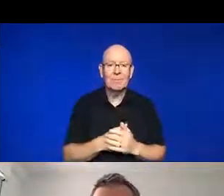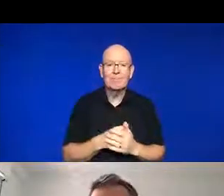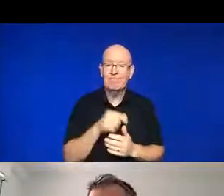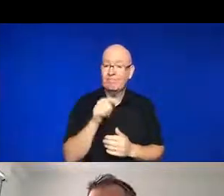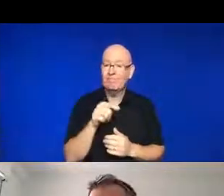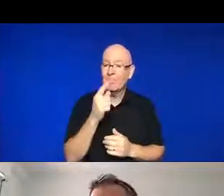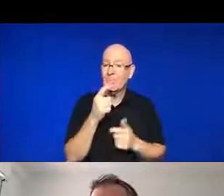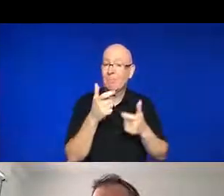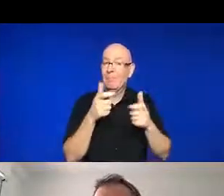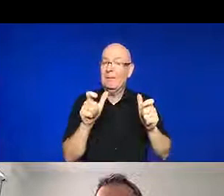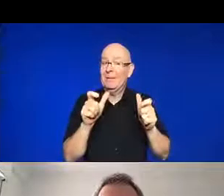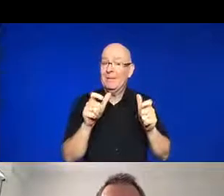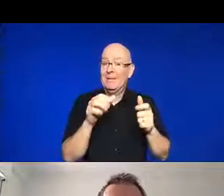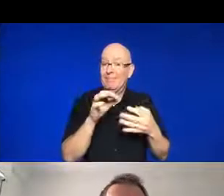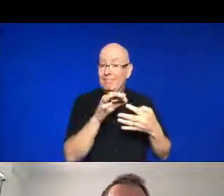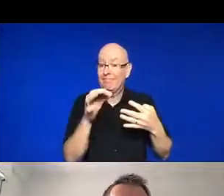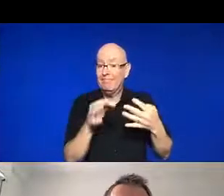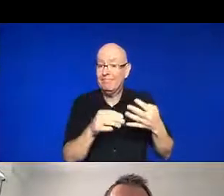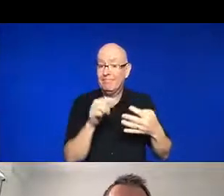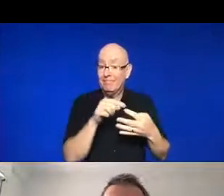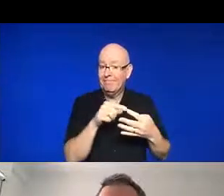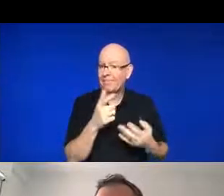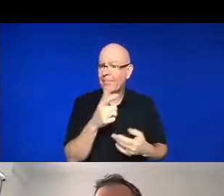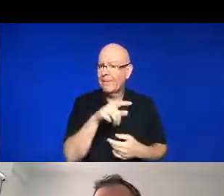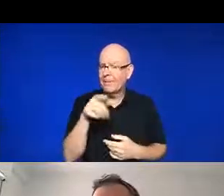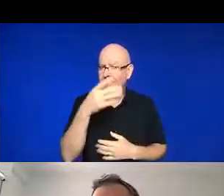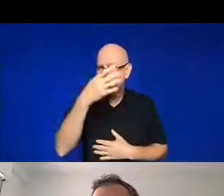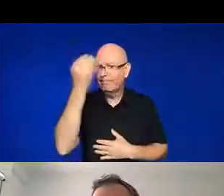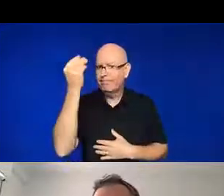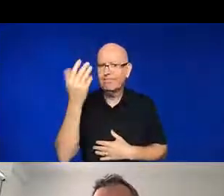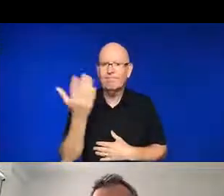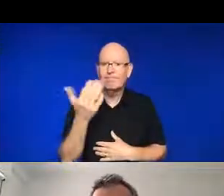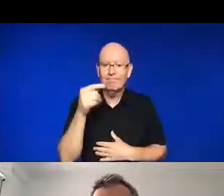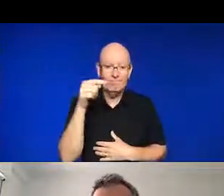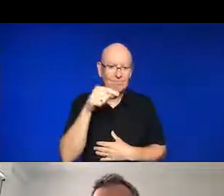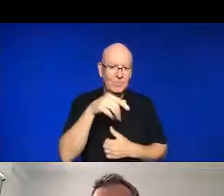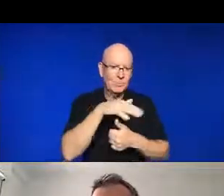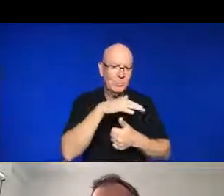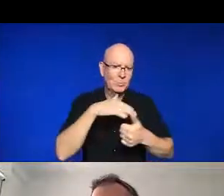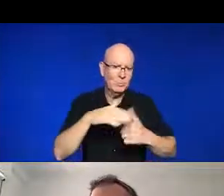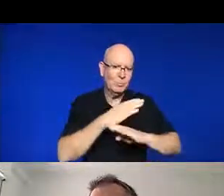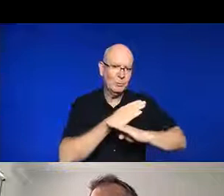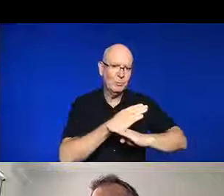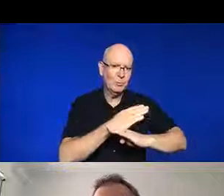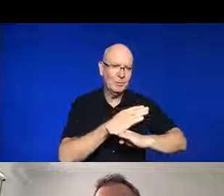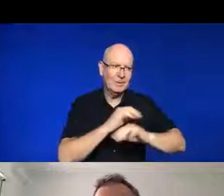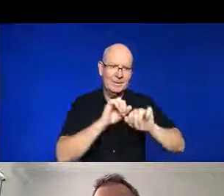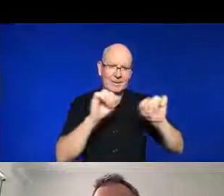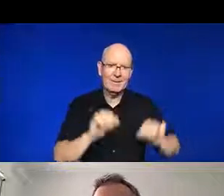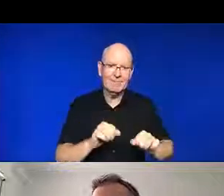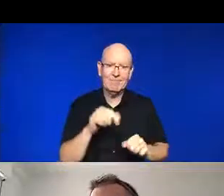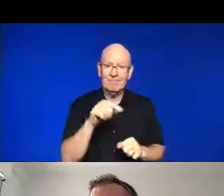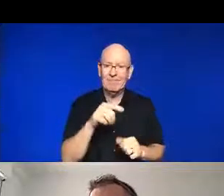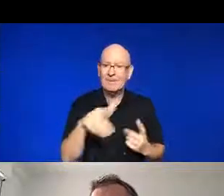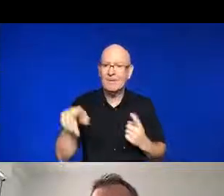face. Very often, social protection are provided on the basis of